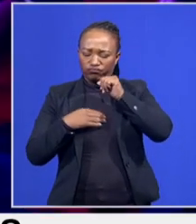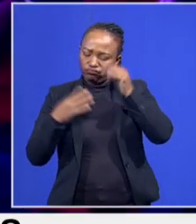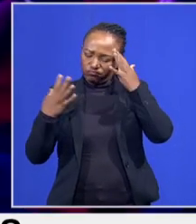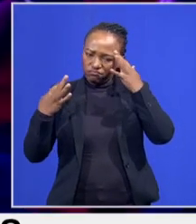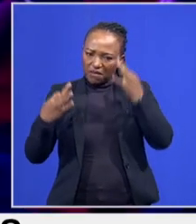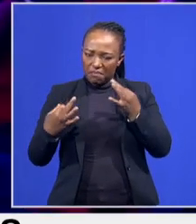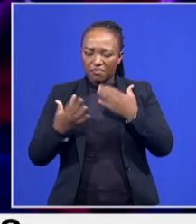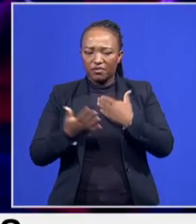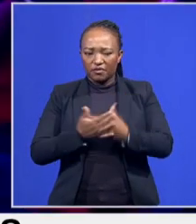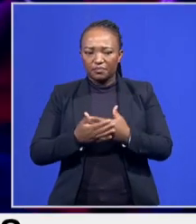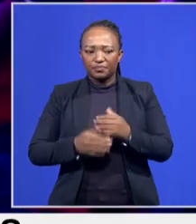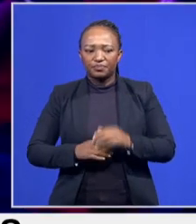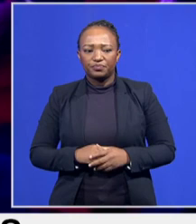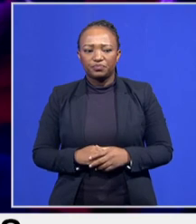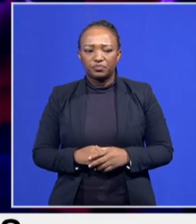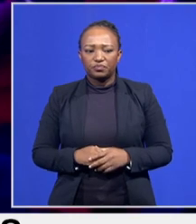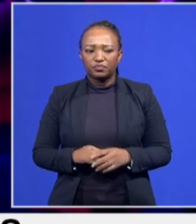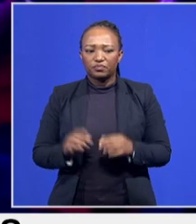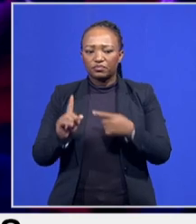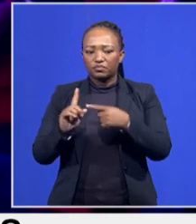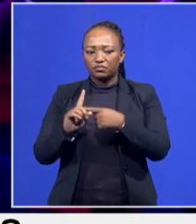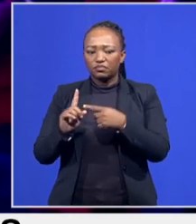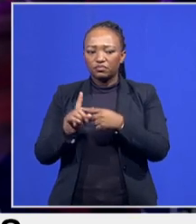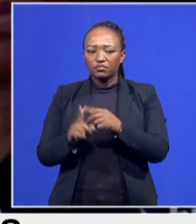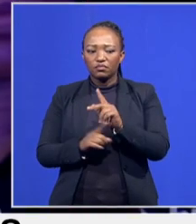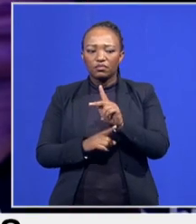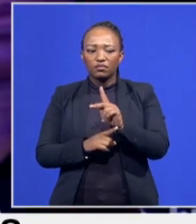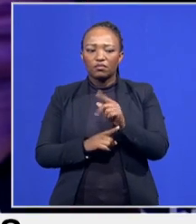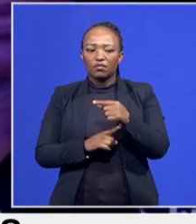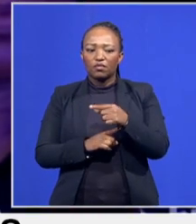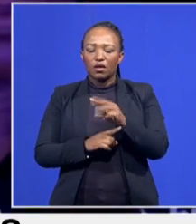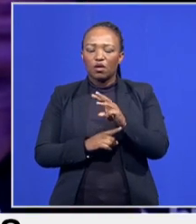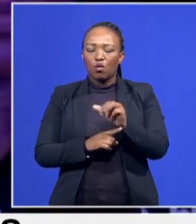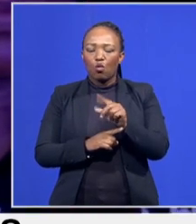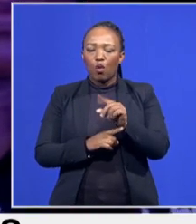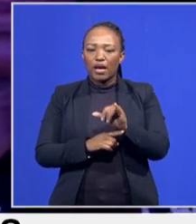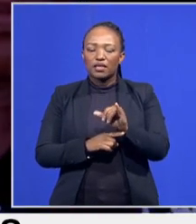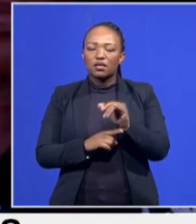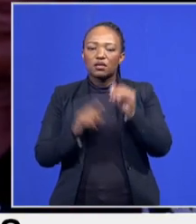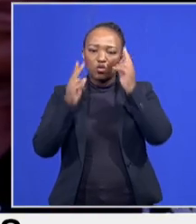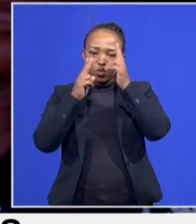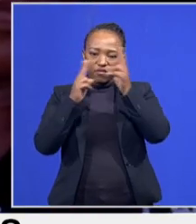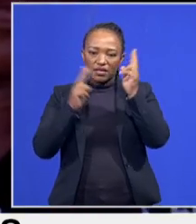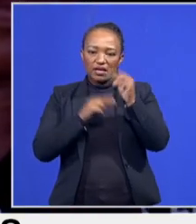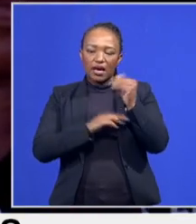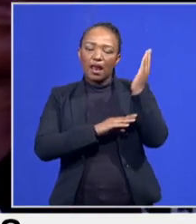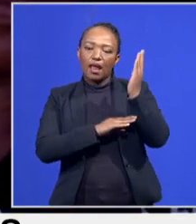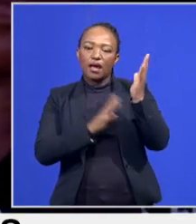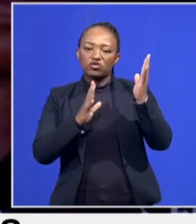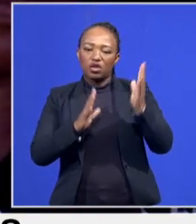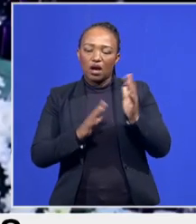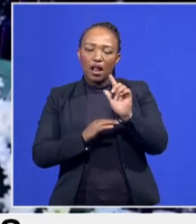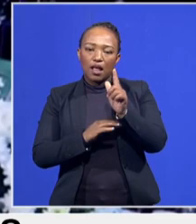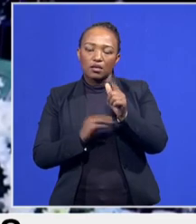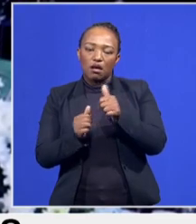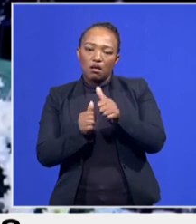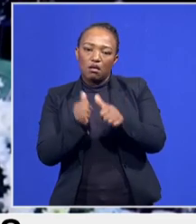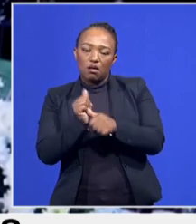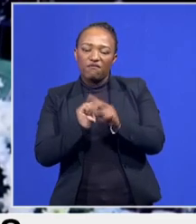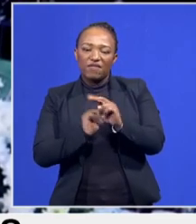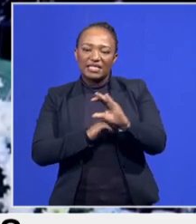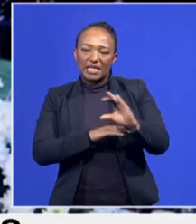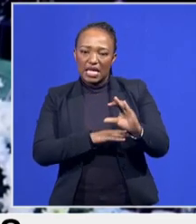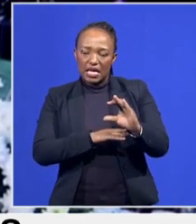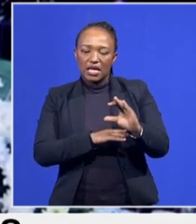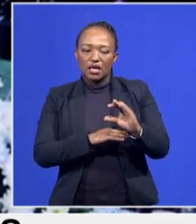of his academic life working at the Northwest University, where he served as a rector and then a vice-chancellor. His friend